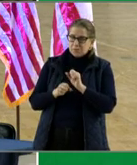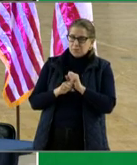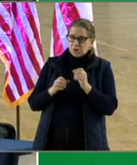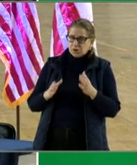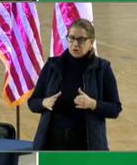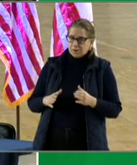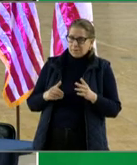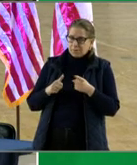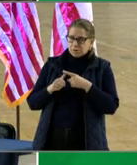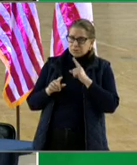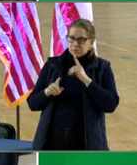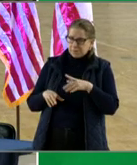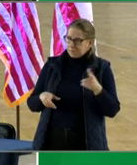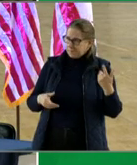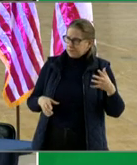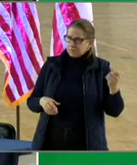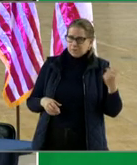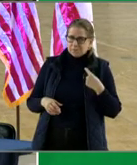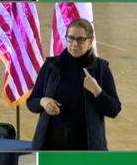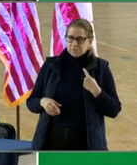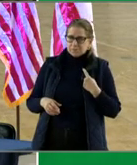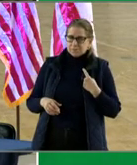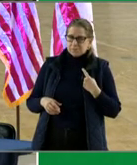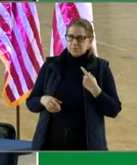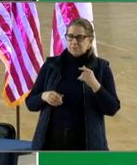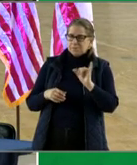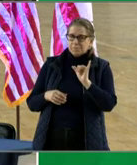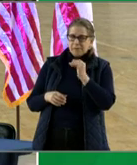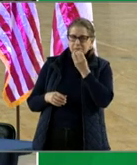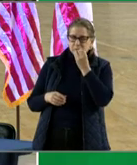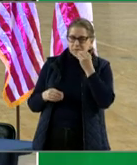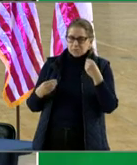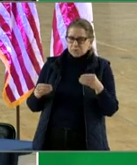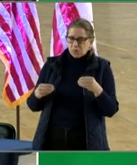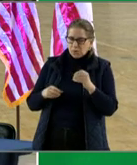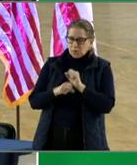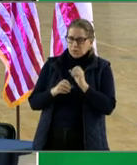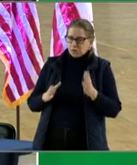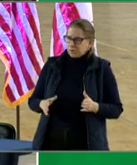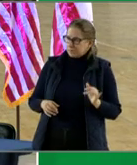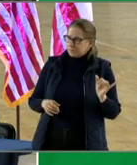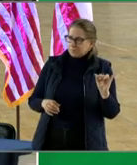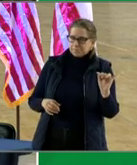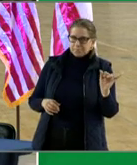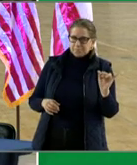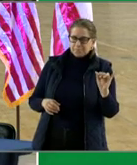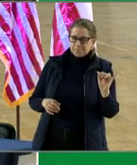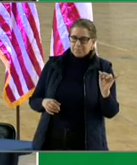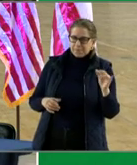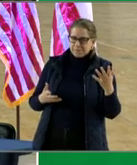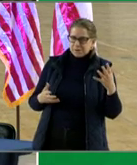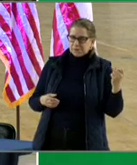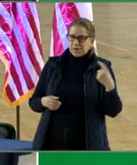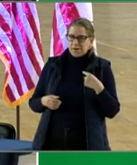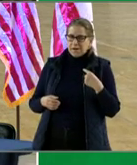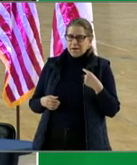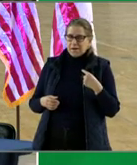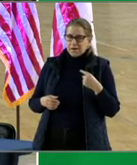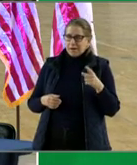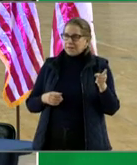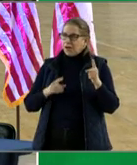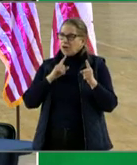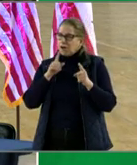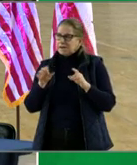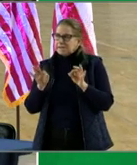He asked already about grocery workers. And so what we have, they are essential